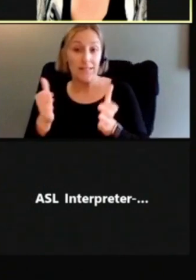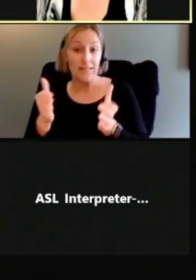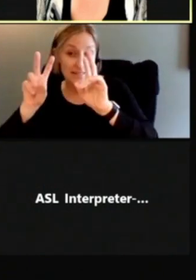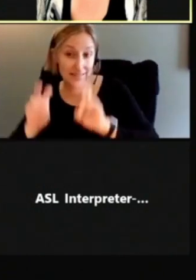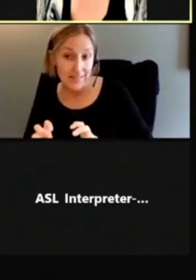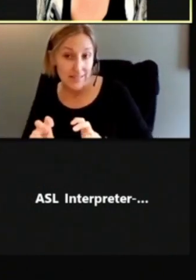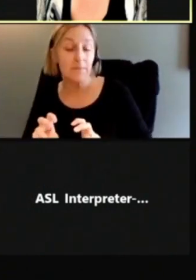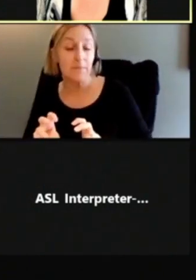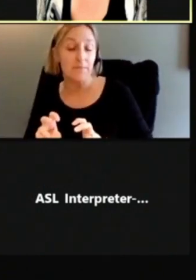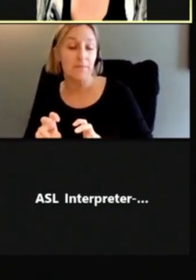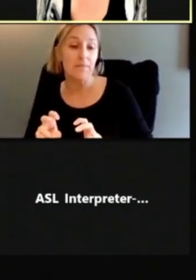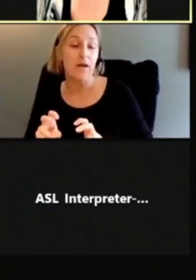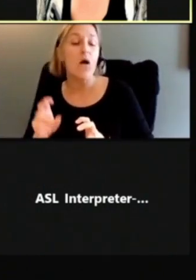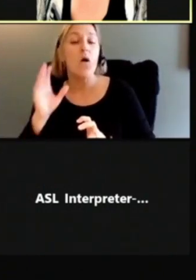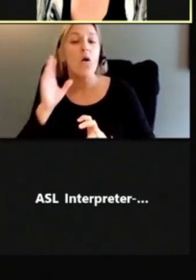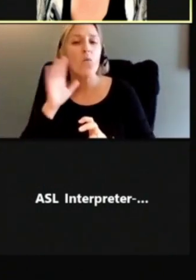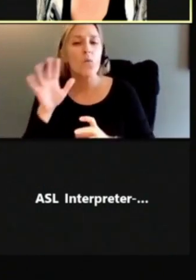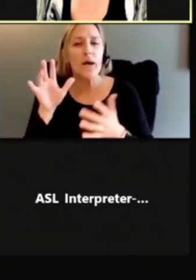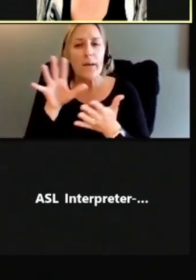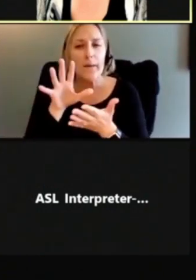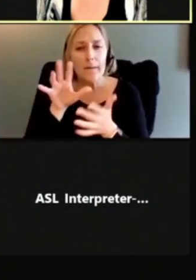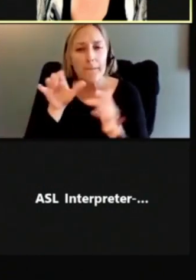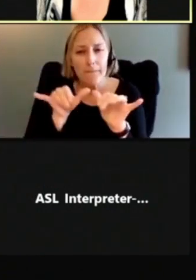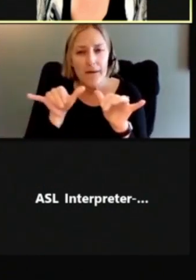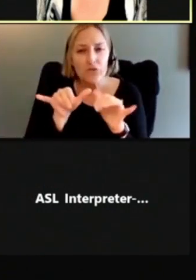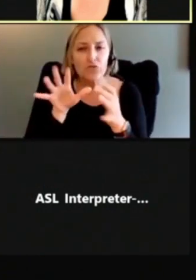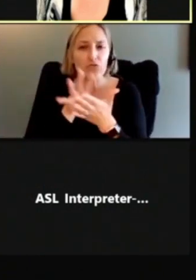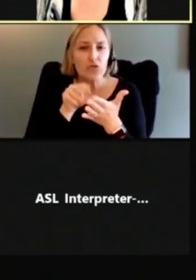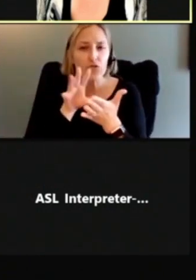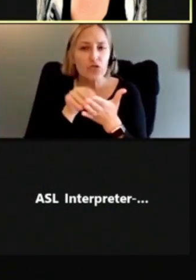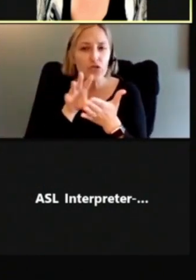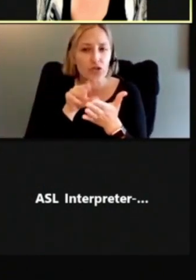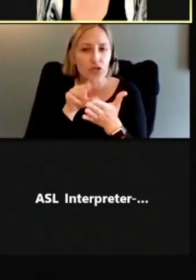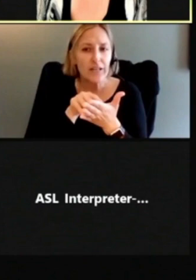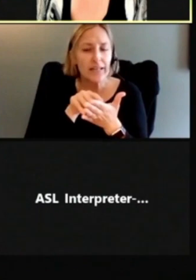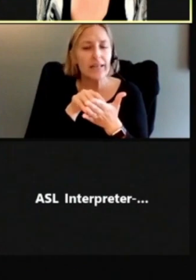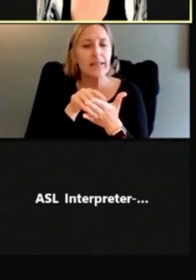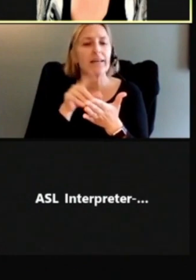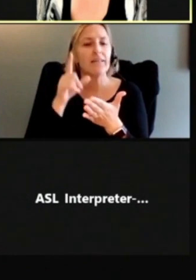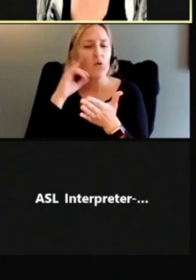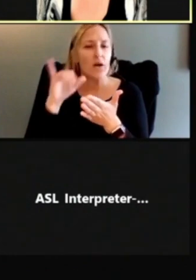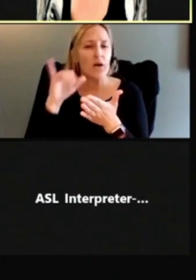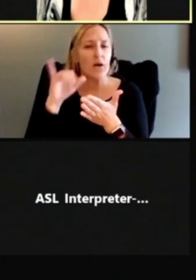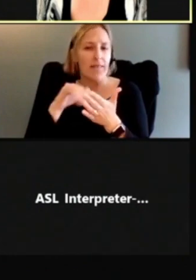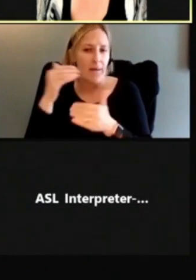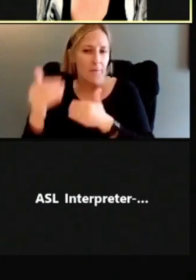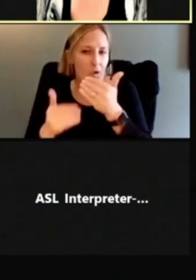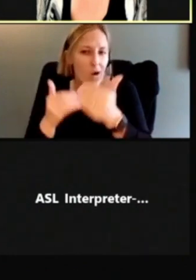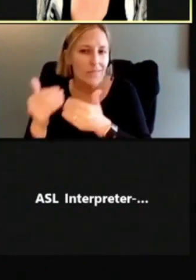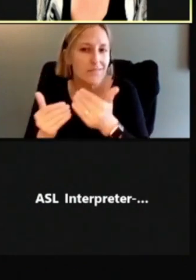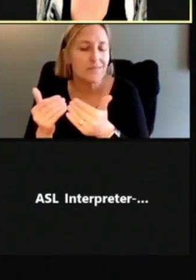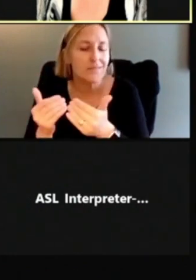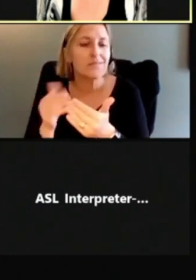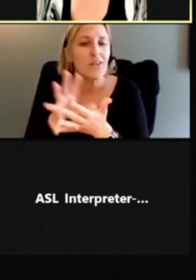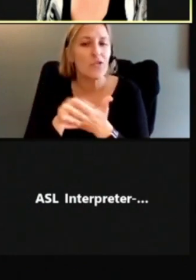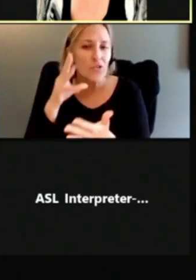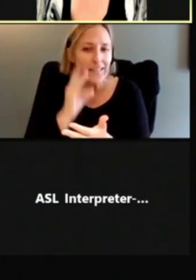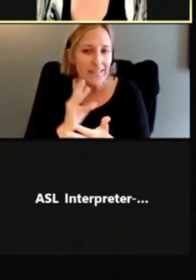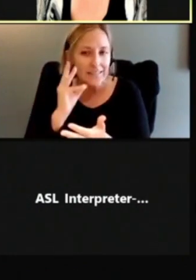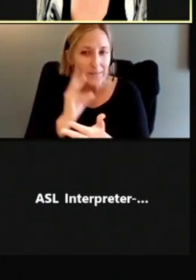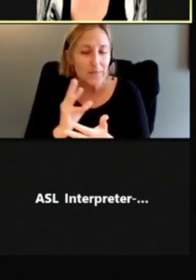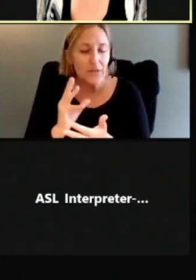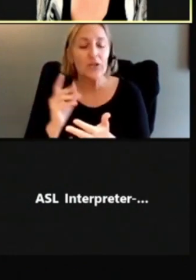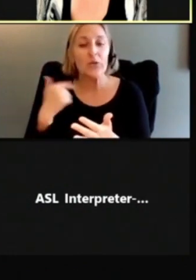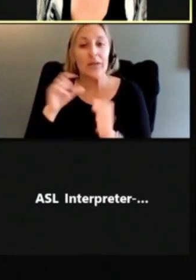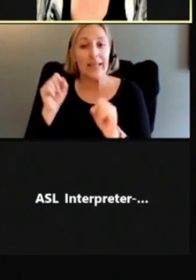measures learning transfer in the process of that learning experience. And we can see how far they've come